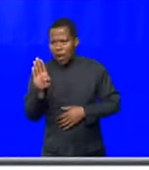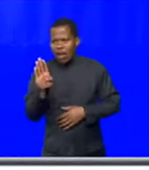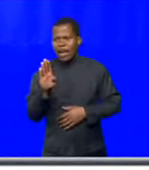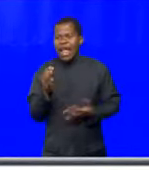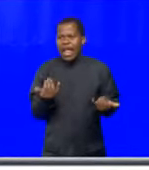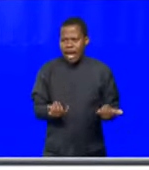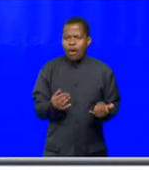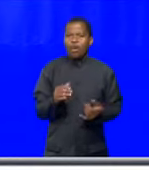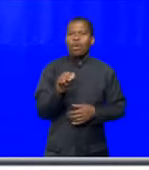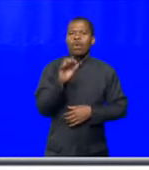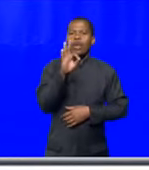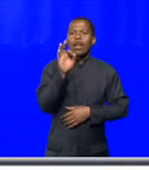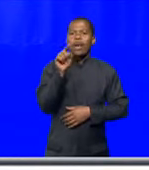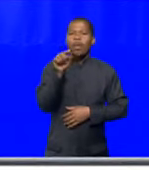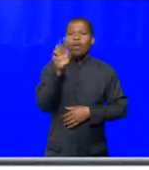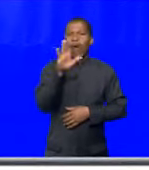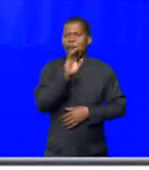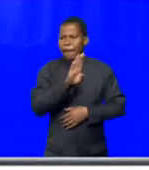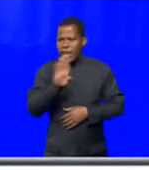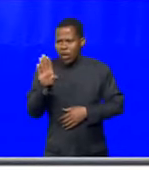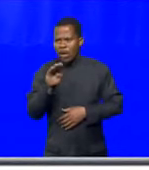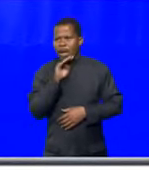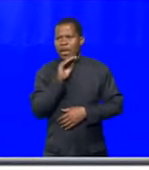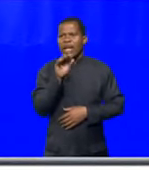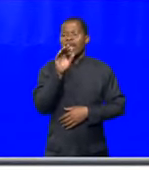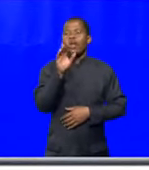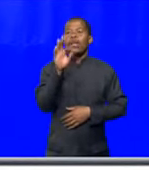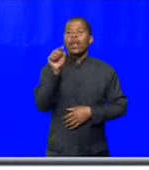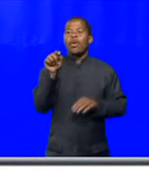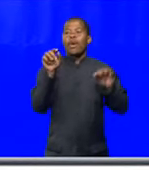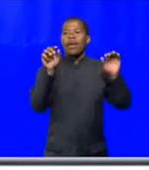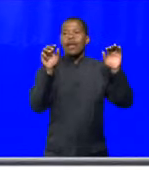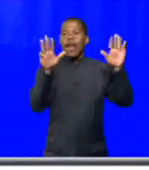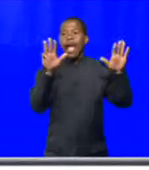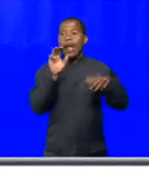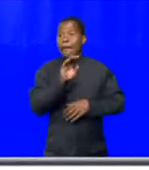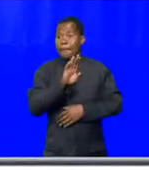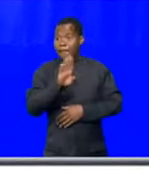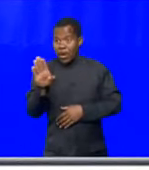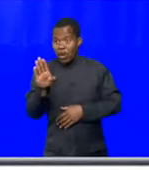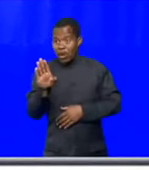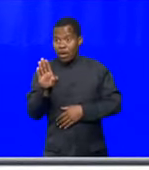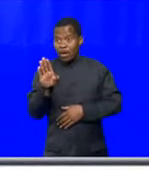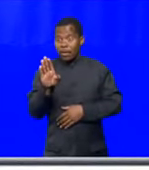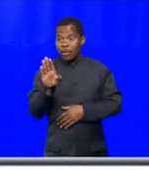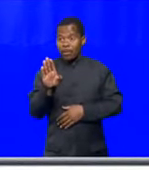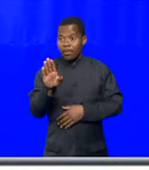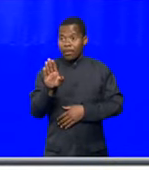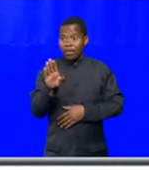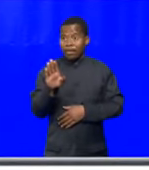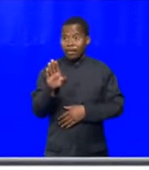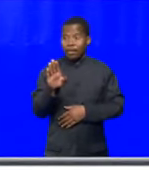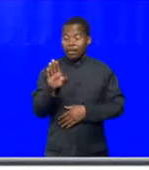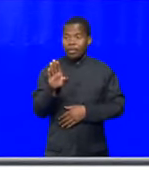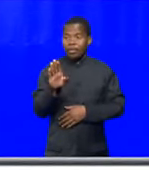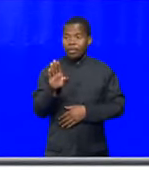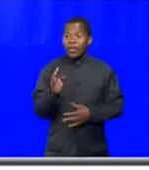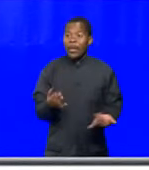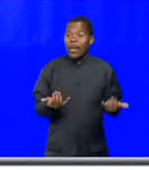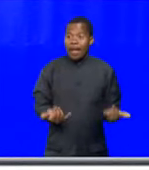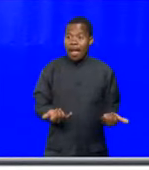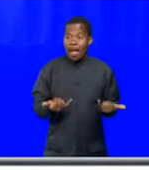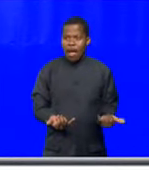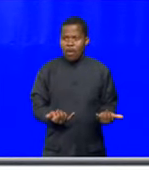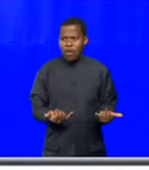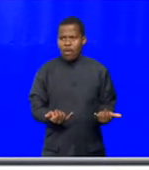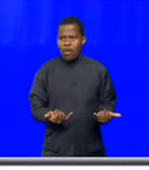billion a quarter means that 3.9 billion straight away became 9.9 billion overnight when that money came in. So as we sit here